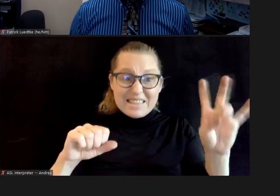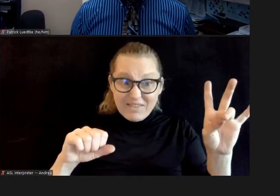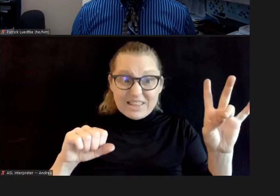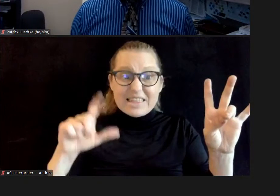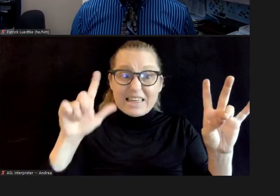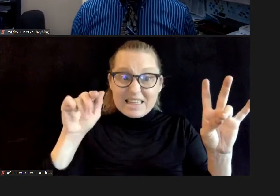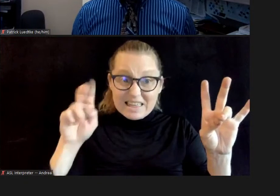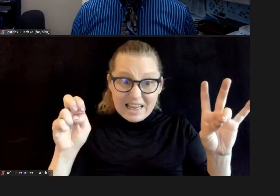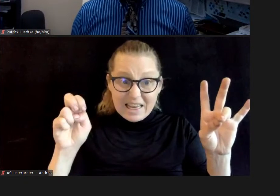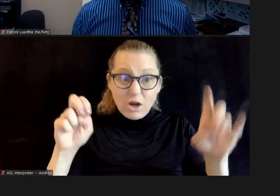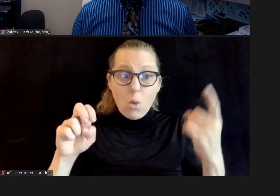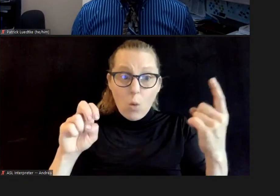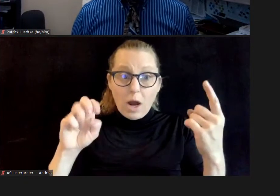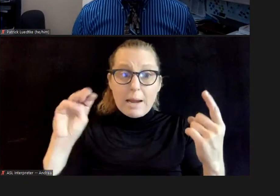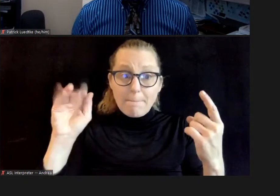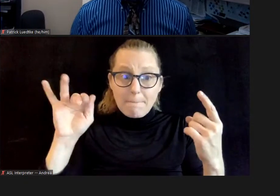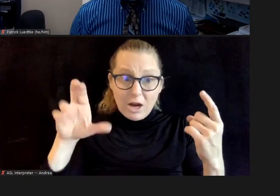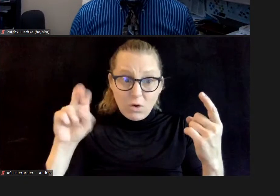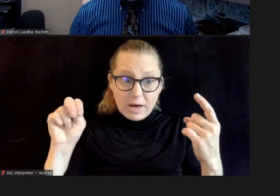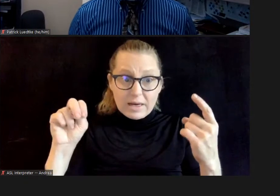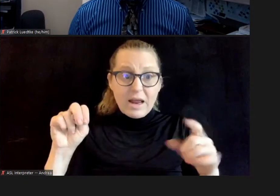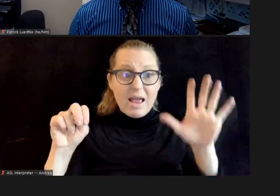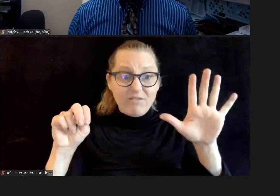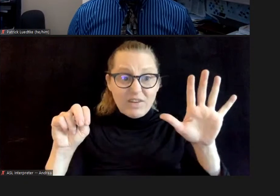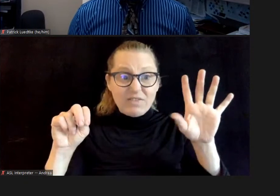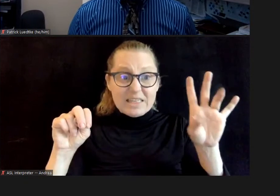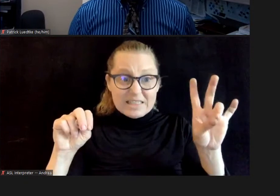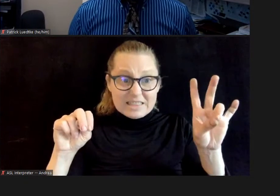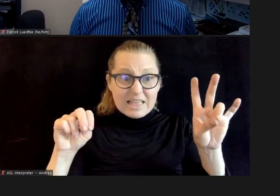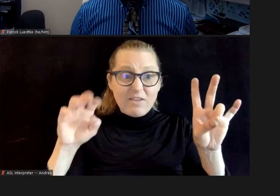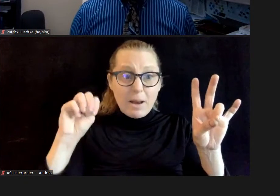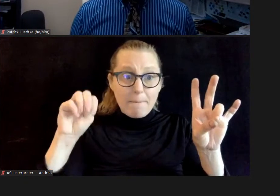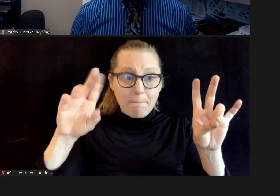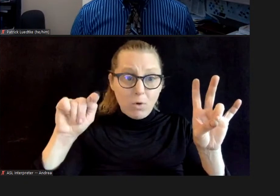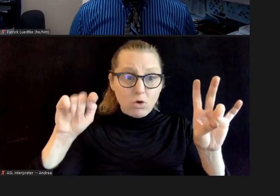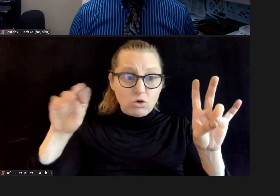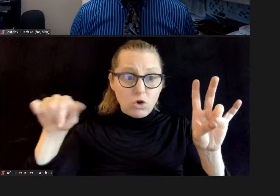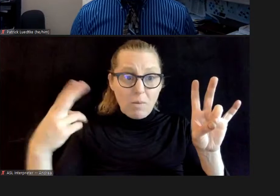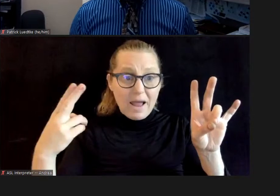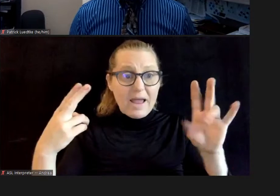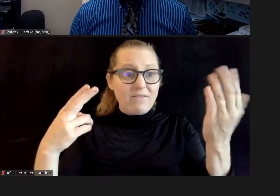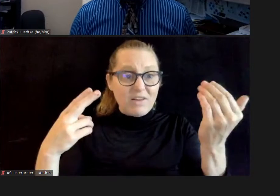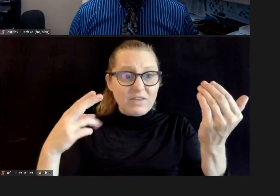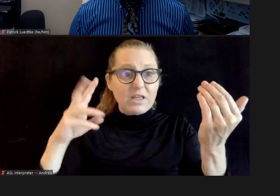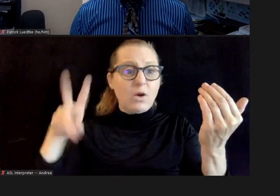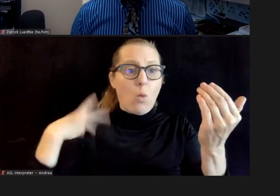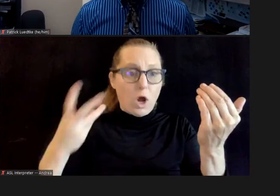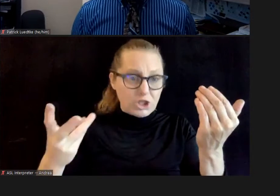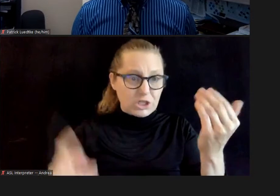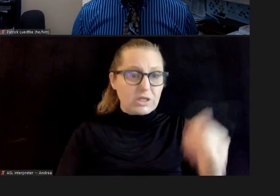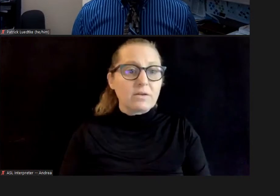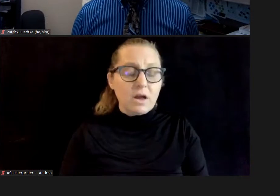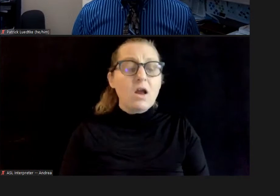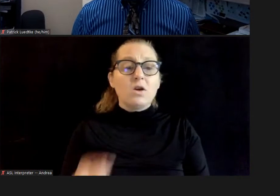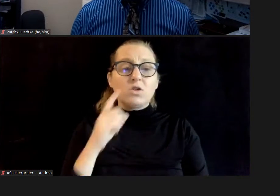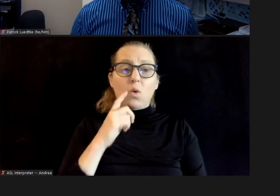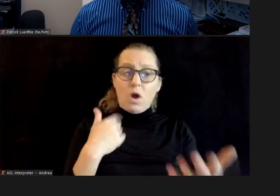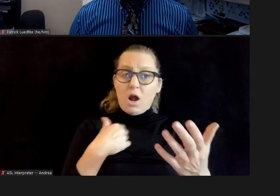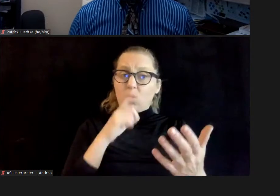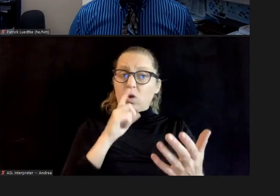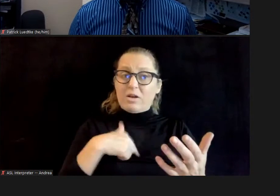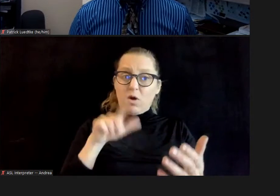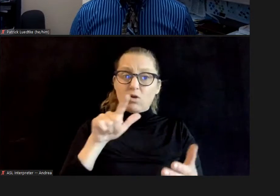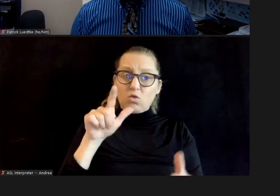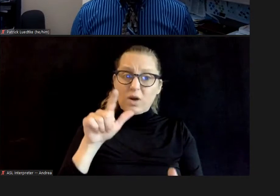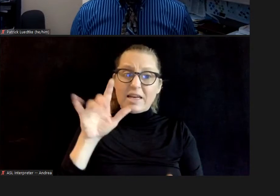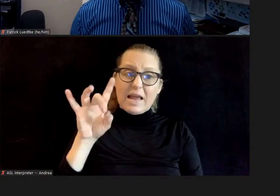in Marion, 57 in Multnomah, and 15 in Washington. About 28.4% of